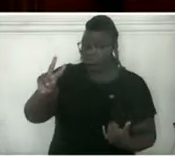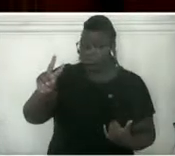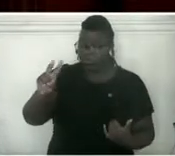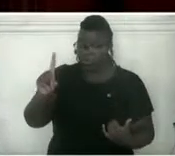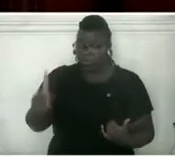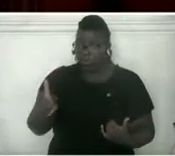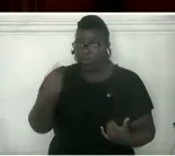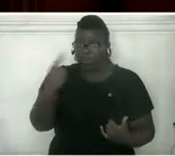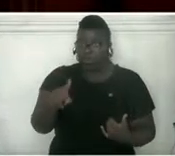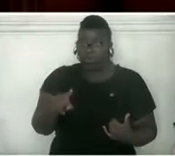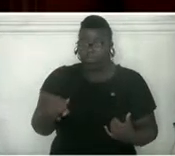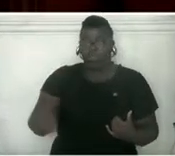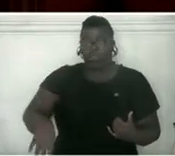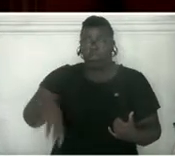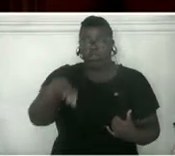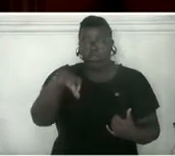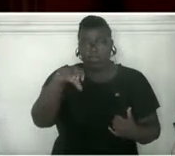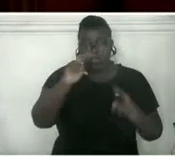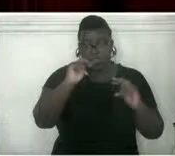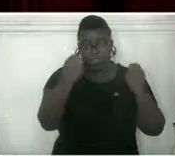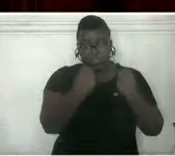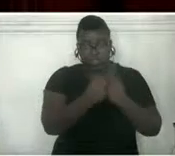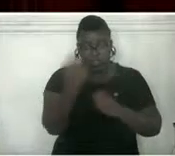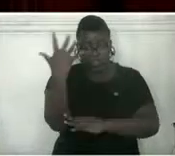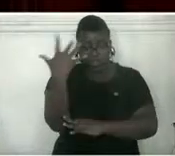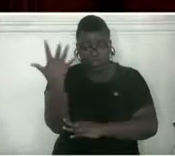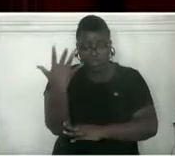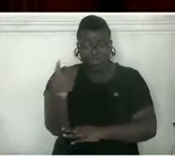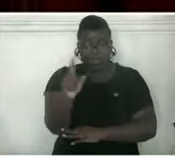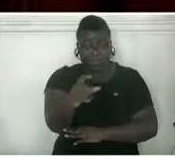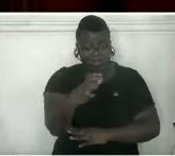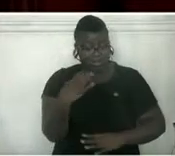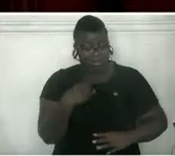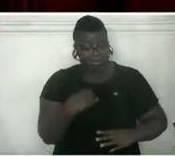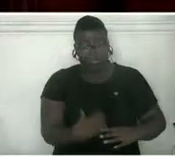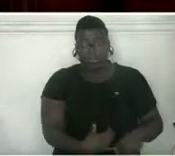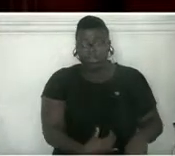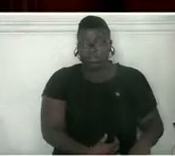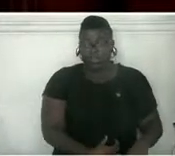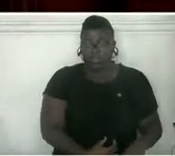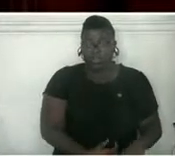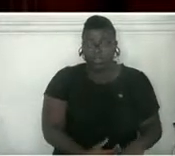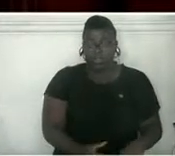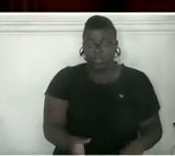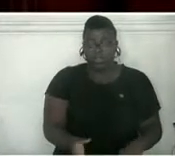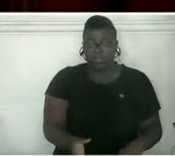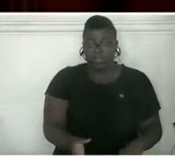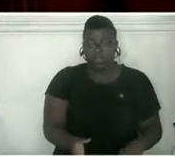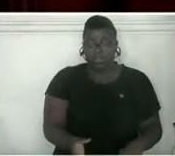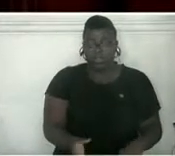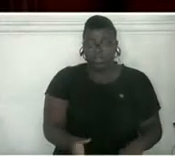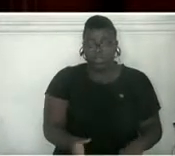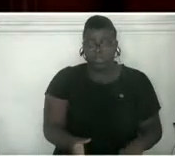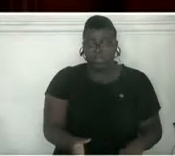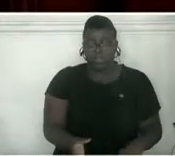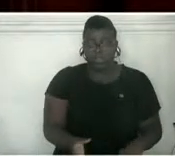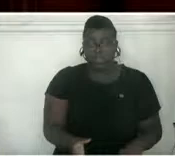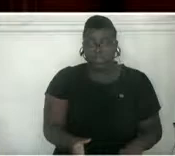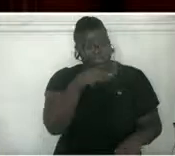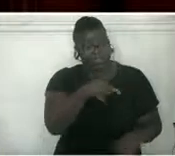address on the 11th of February, His Excellency President Cyril Ramaphosa declared this